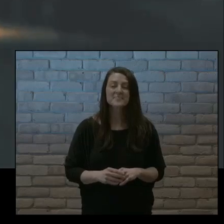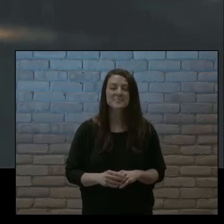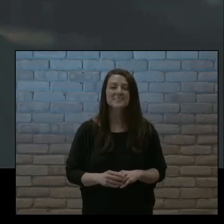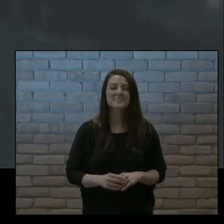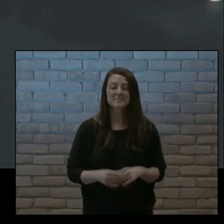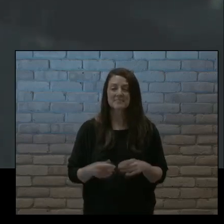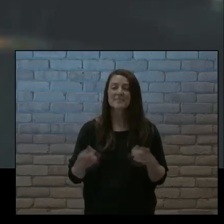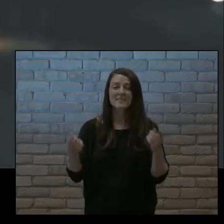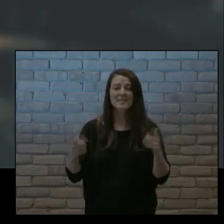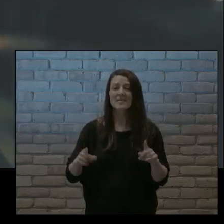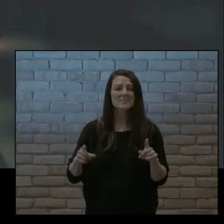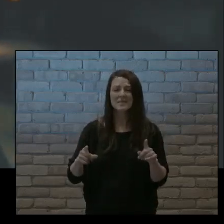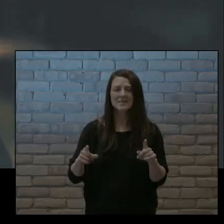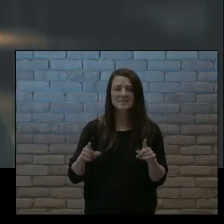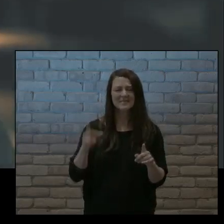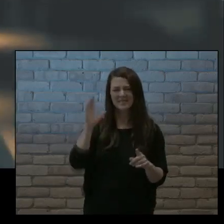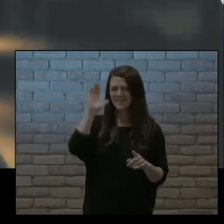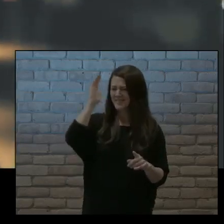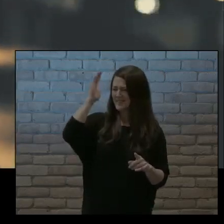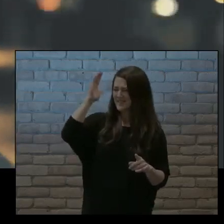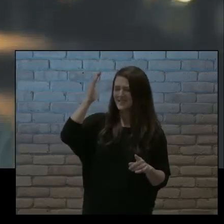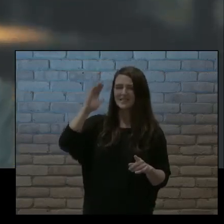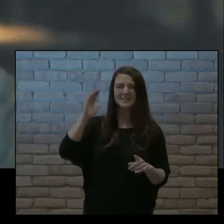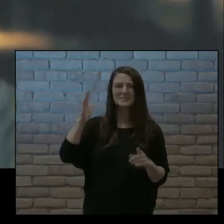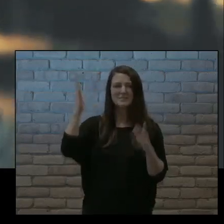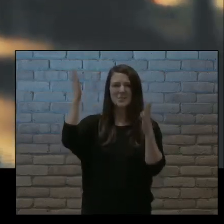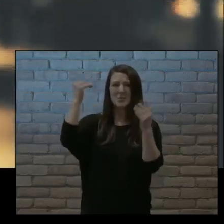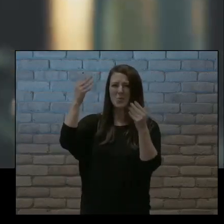Just when all hope seemed